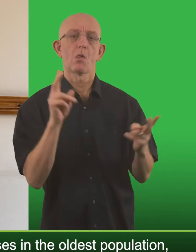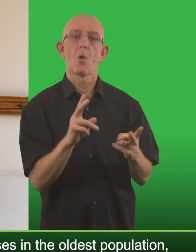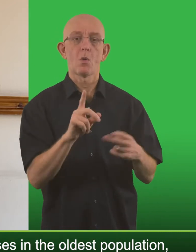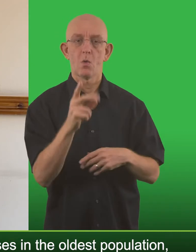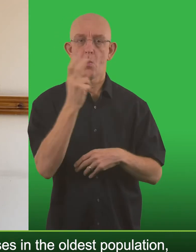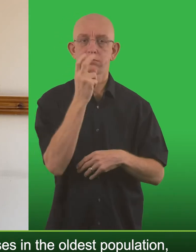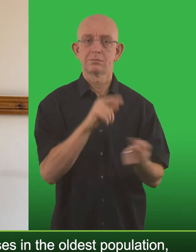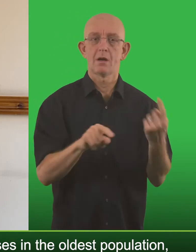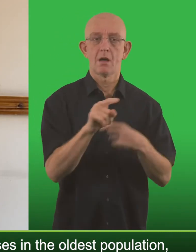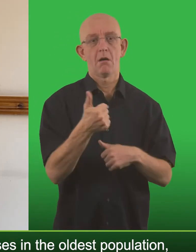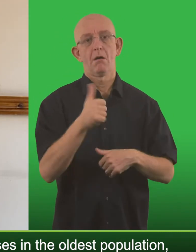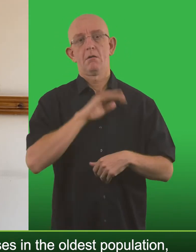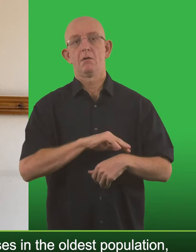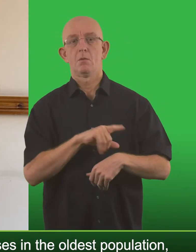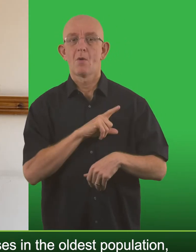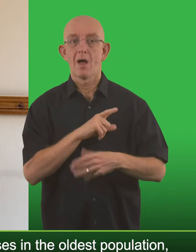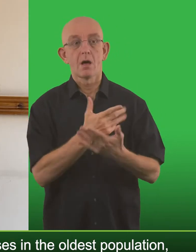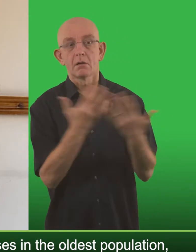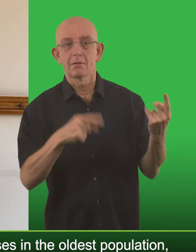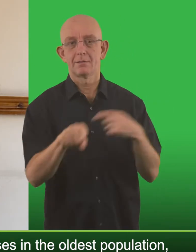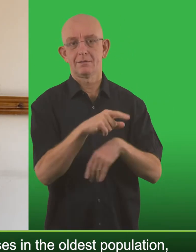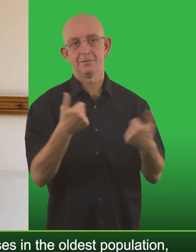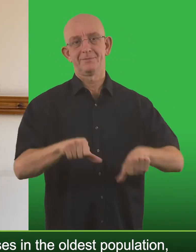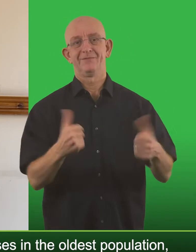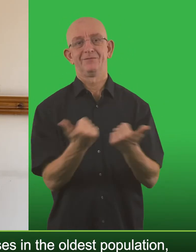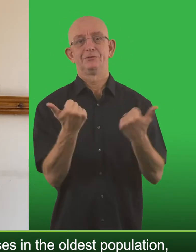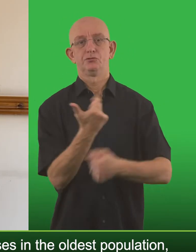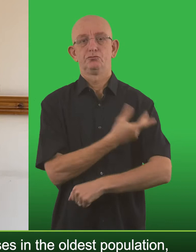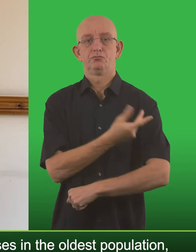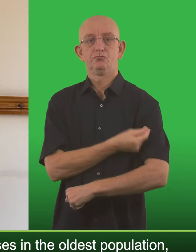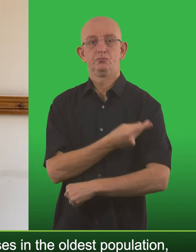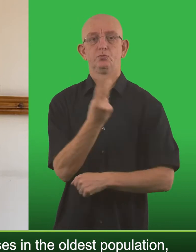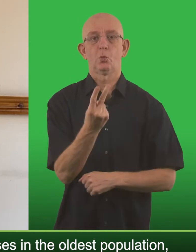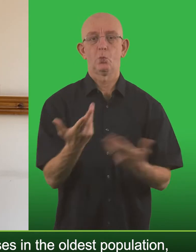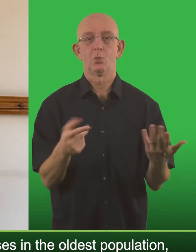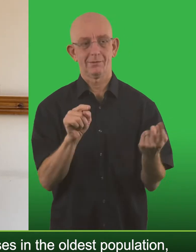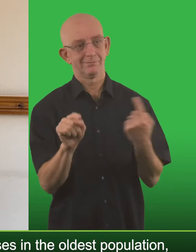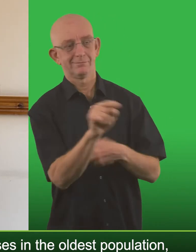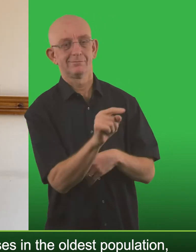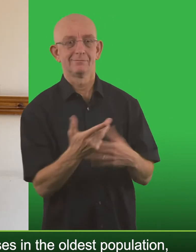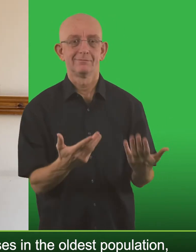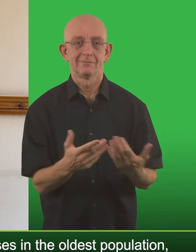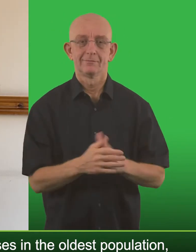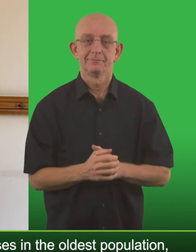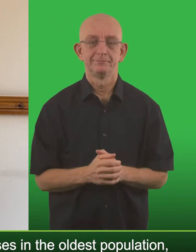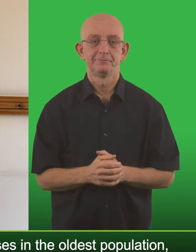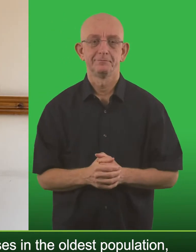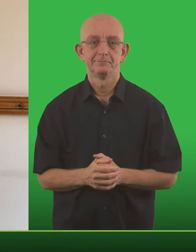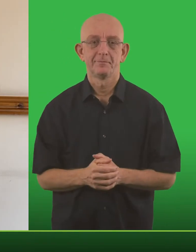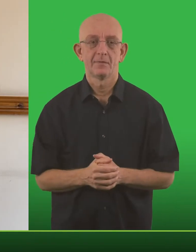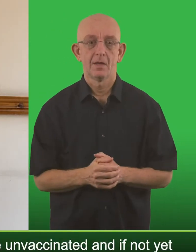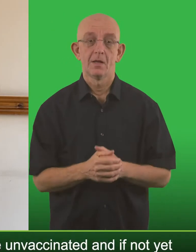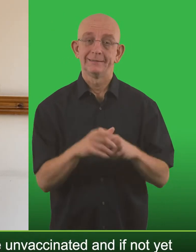the exception, the lowest rise is in the oldest population, which is very reassuring. They're the most well-vaccinated